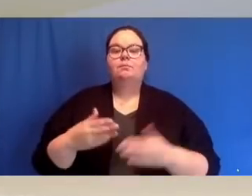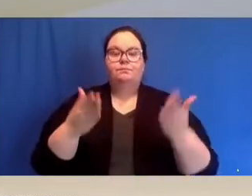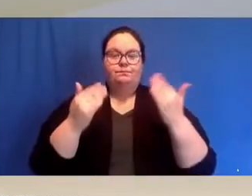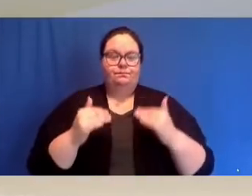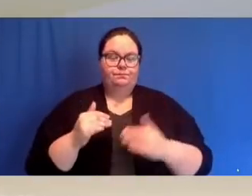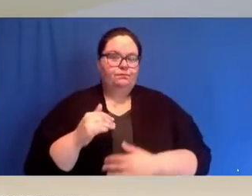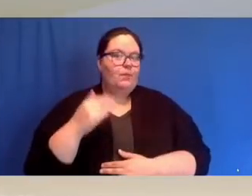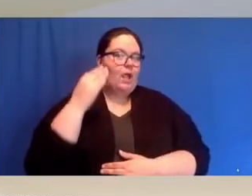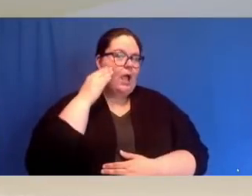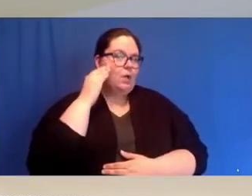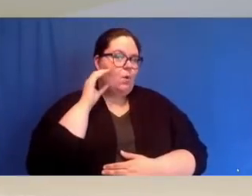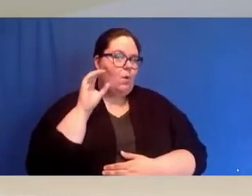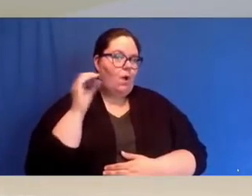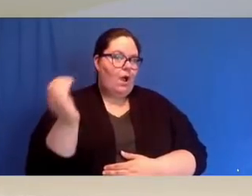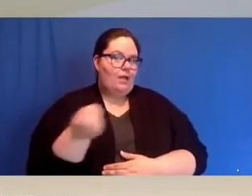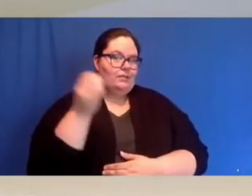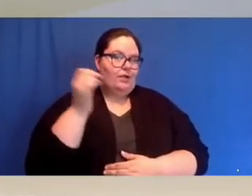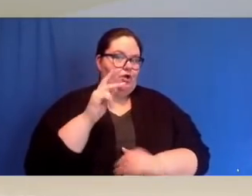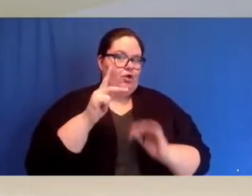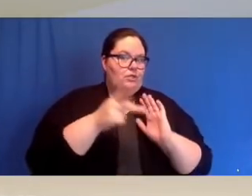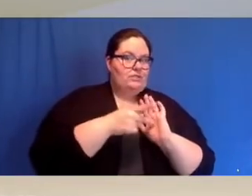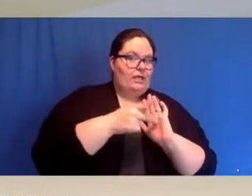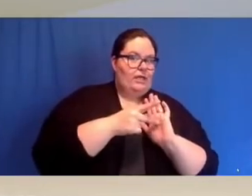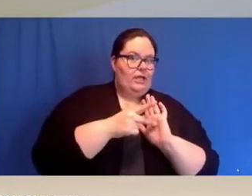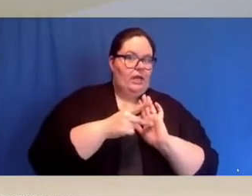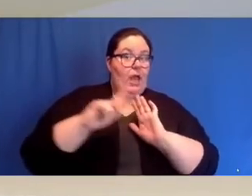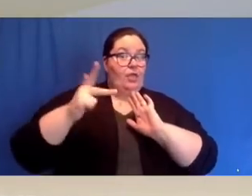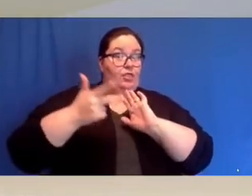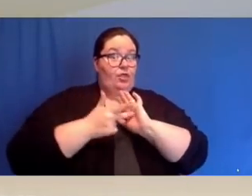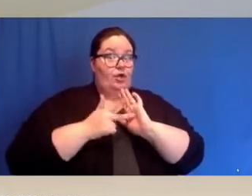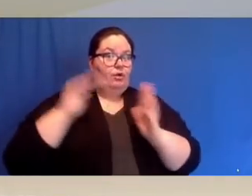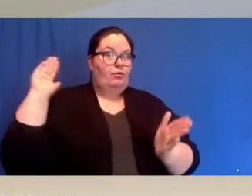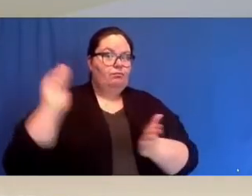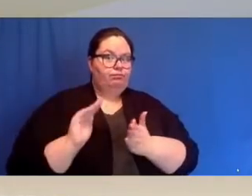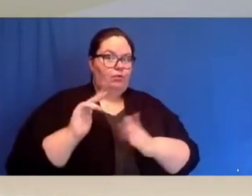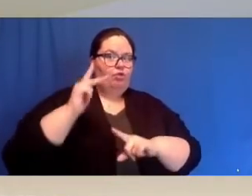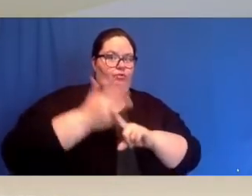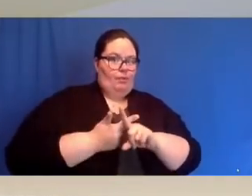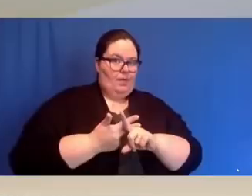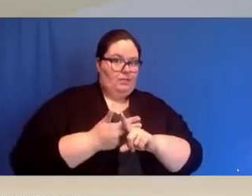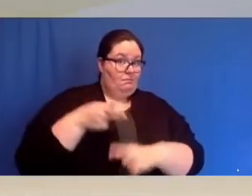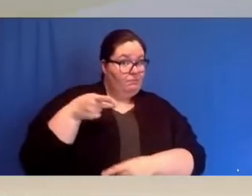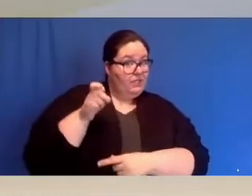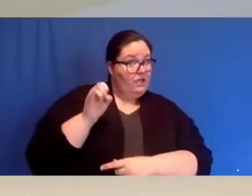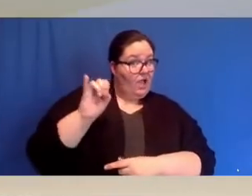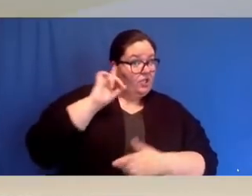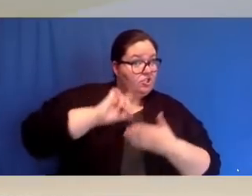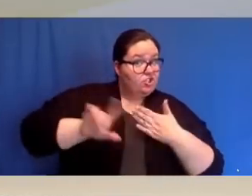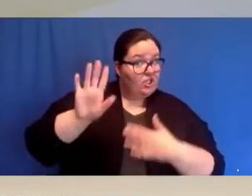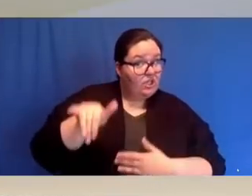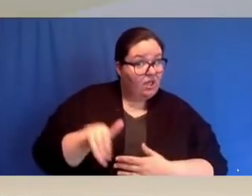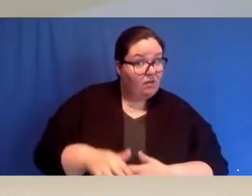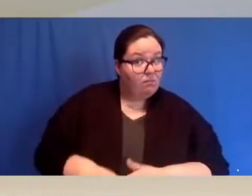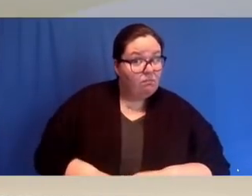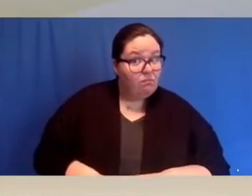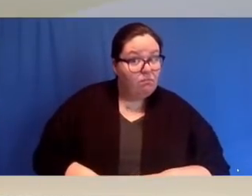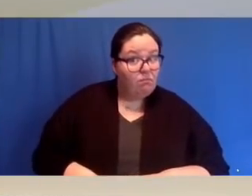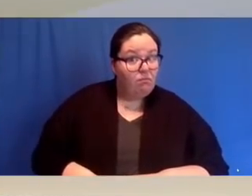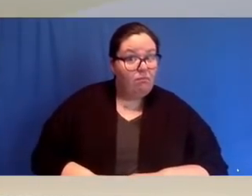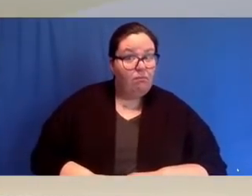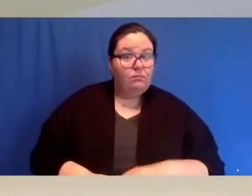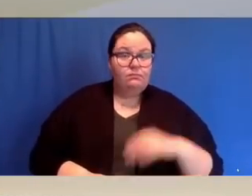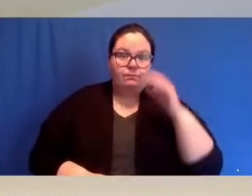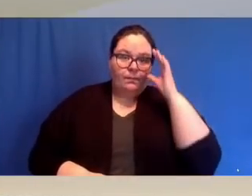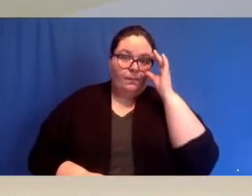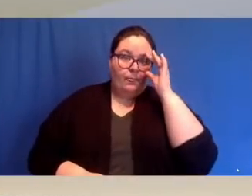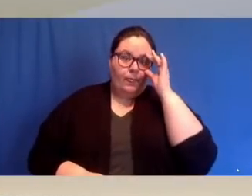or the time frame between that second dose and the booster dose was shortened to 3 months. Is that something PEI is looking at this point? We